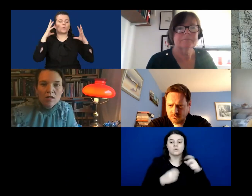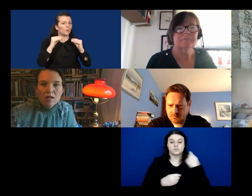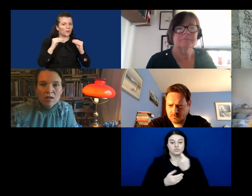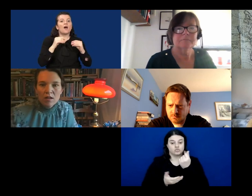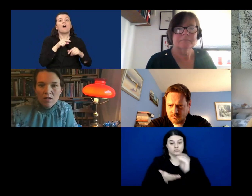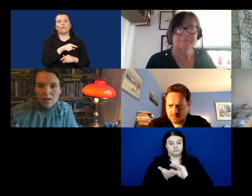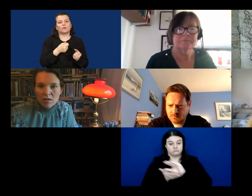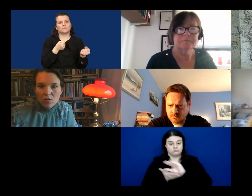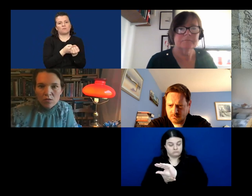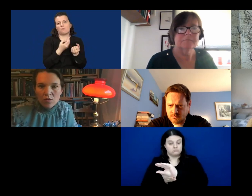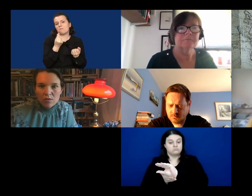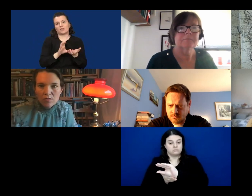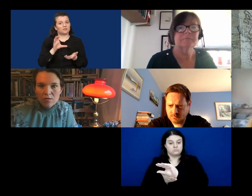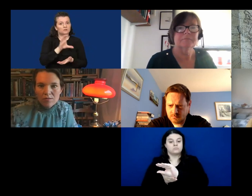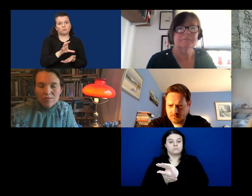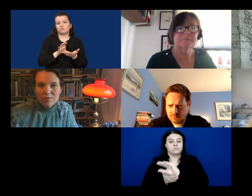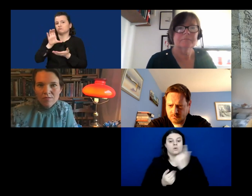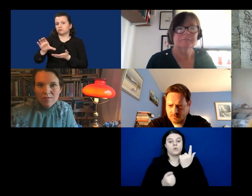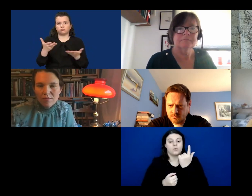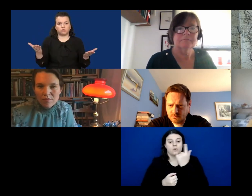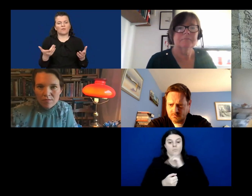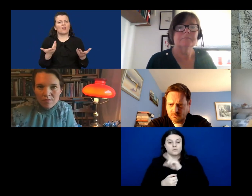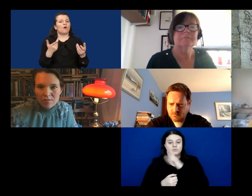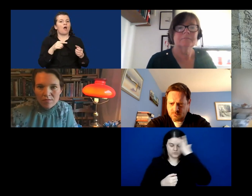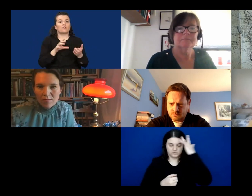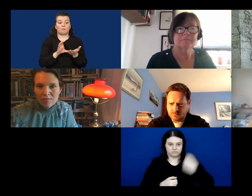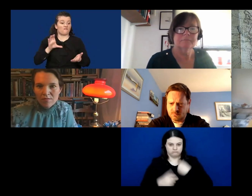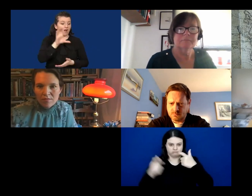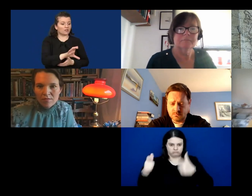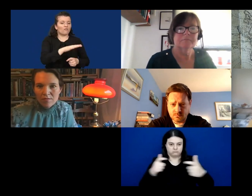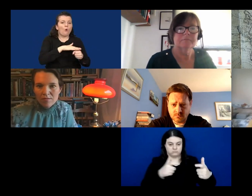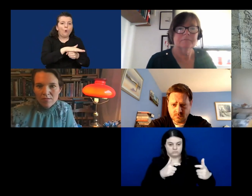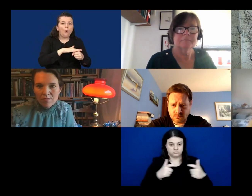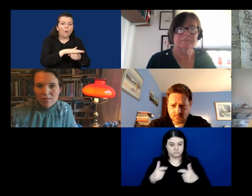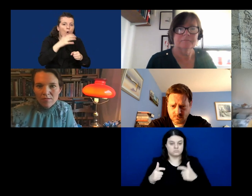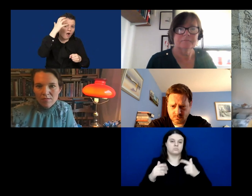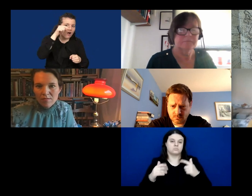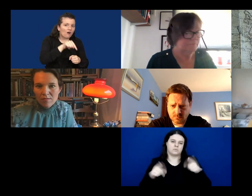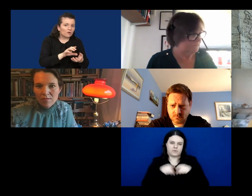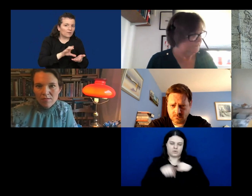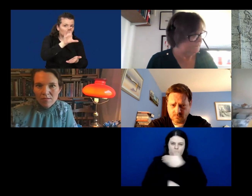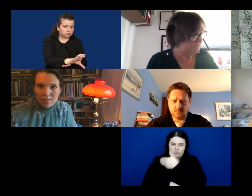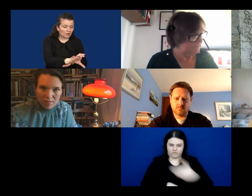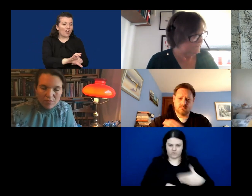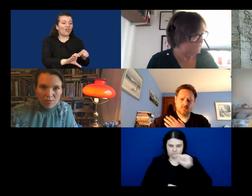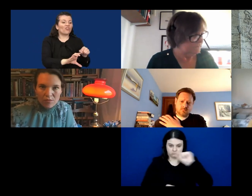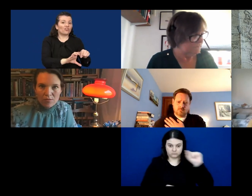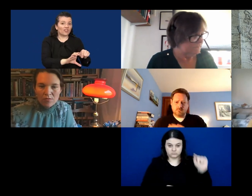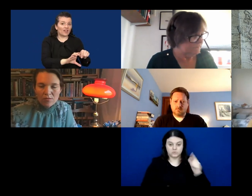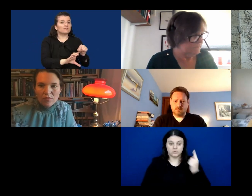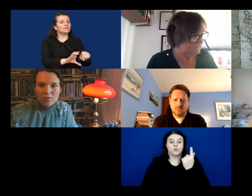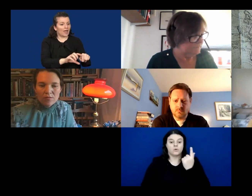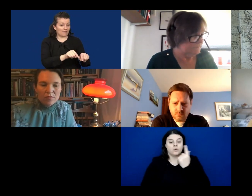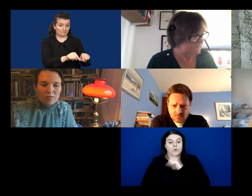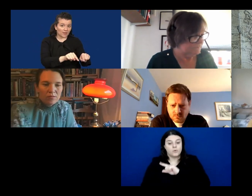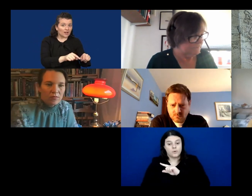to all the local areas, all the local authorities who have within their local authorities a See Here lead. And